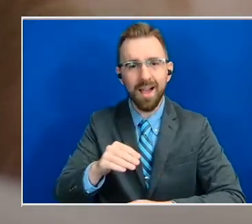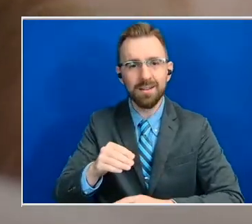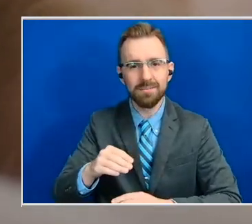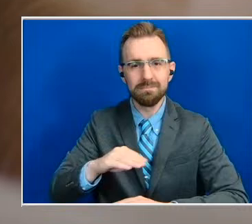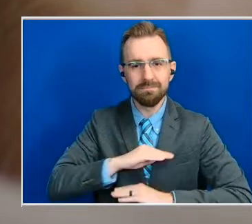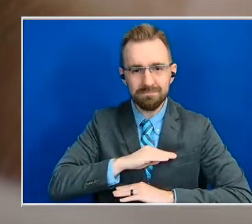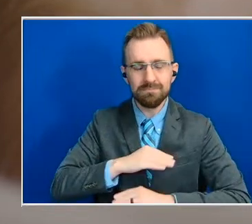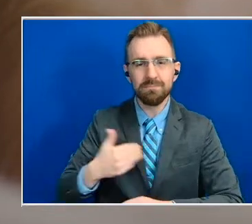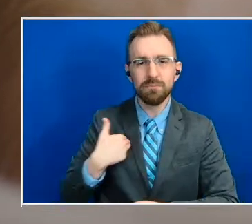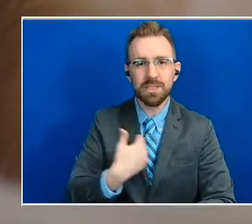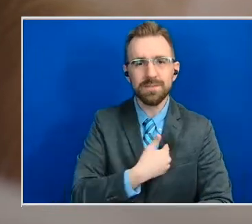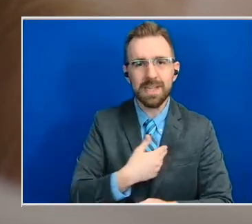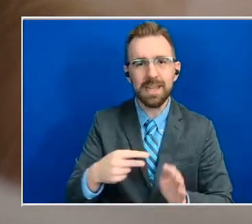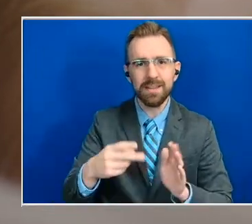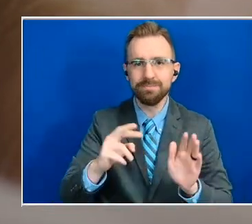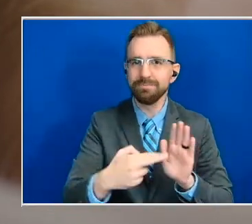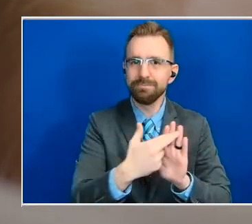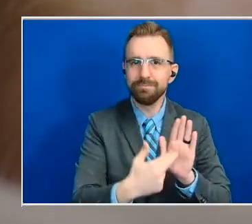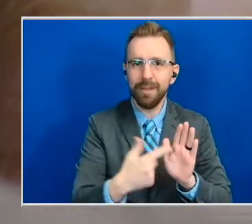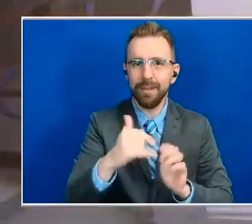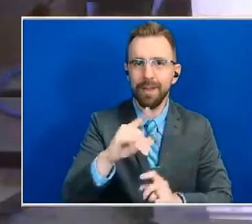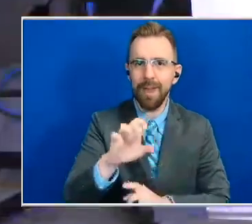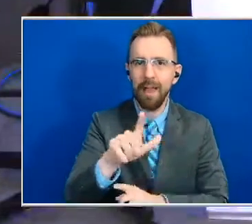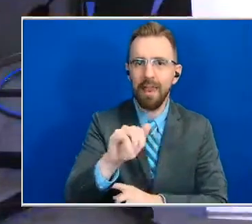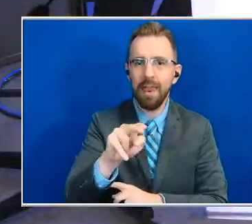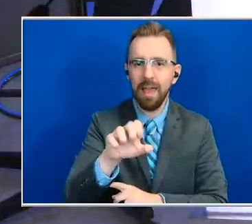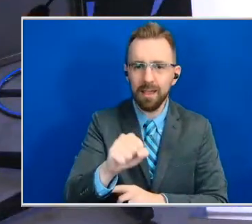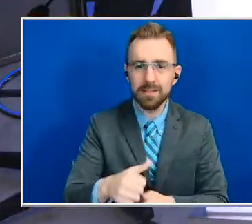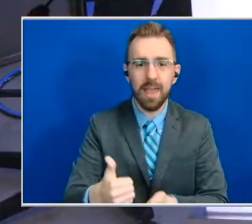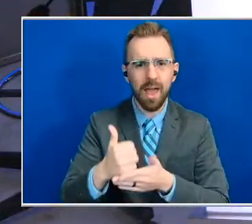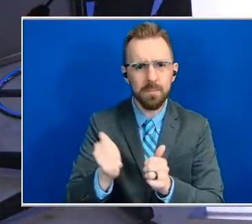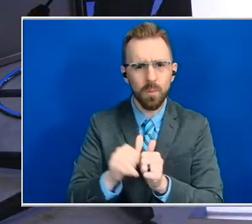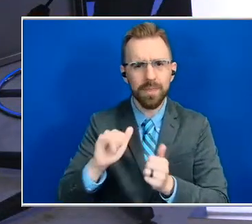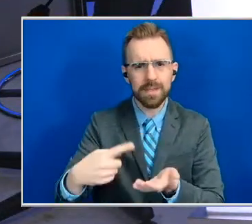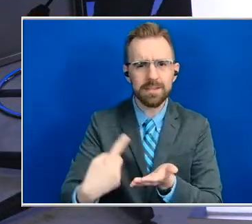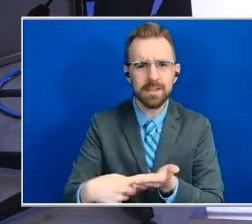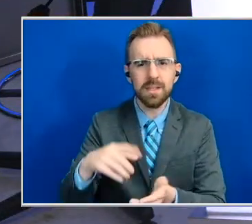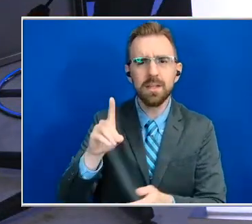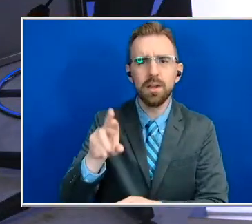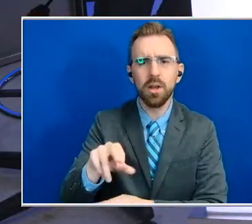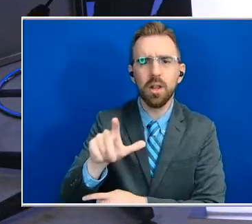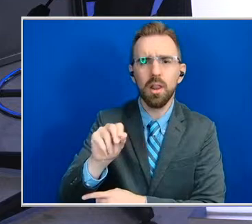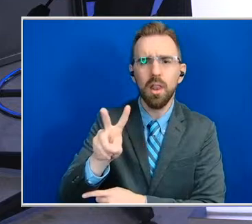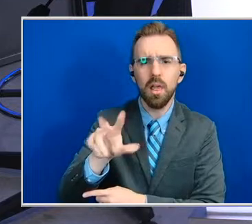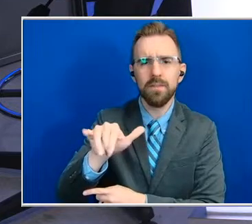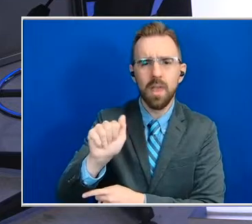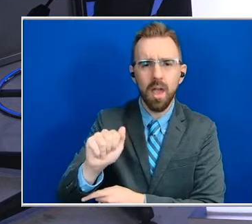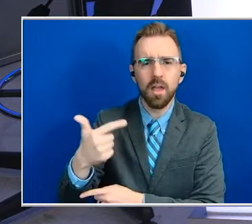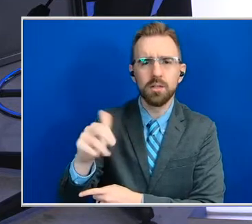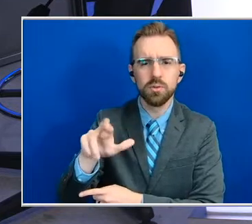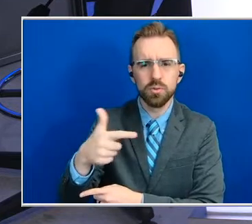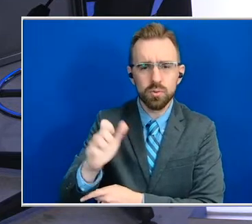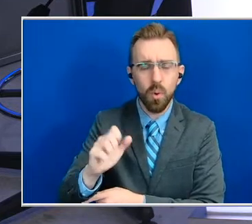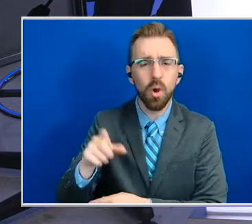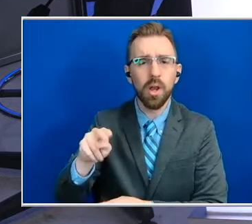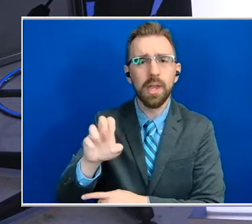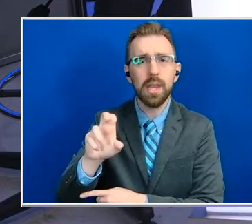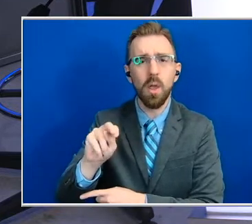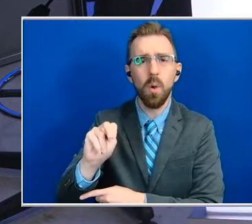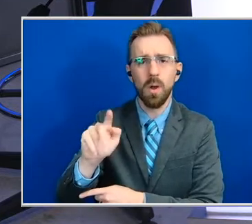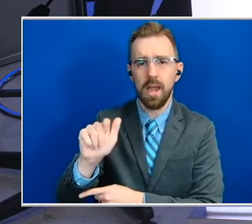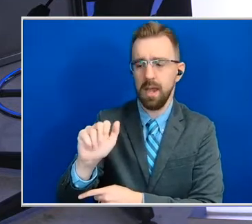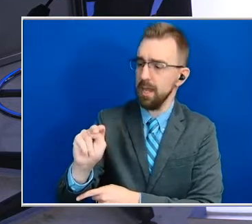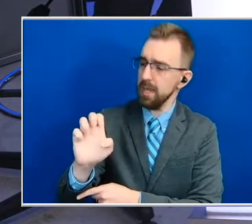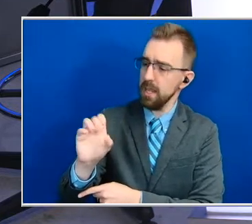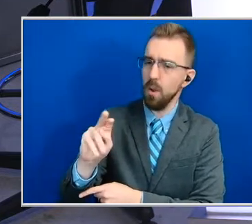breastfeeding guidelines. Helping me with this discussion is Dr. Levia George, a neonatologist specialized in breastfeeding and